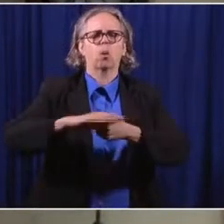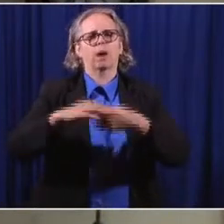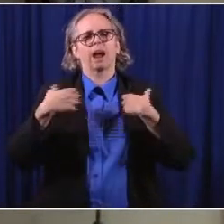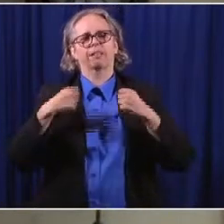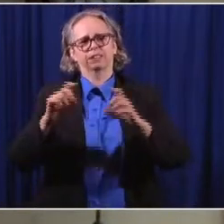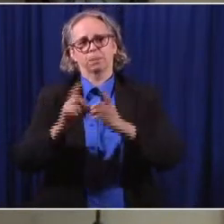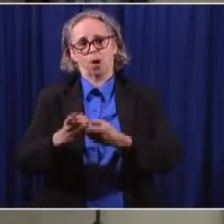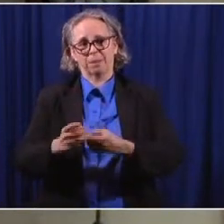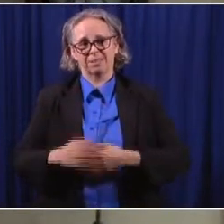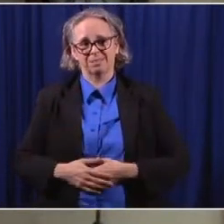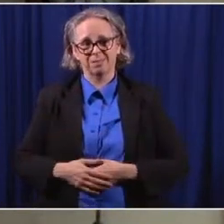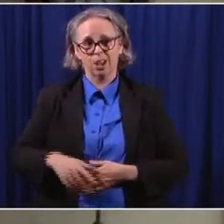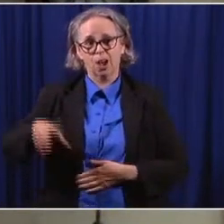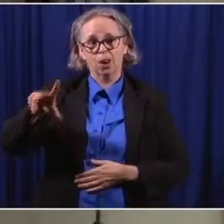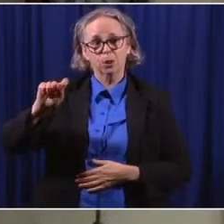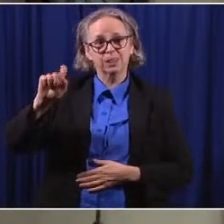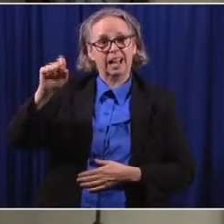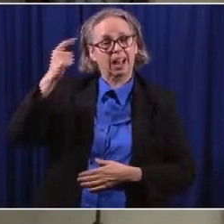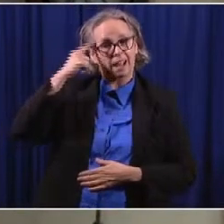Governor. John?